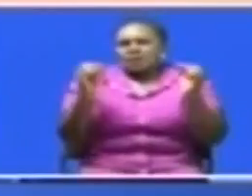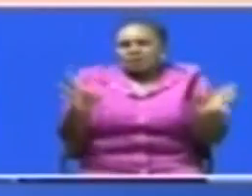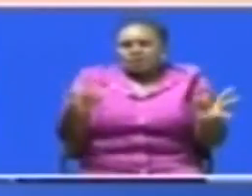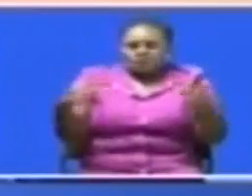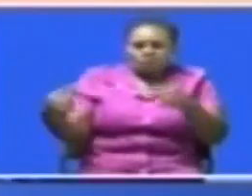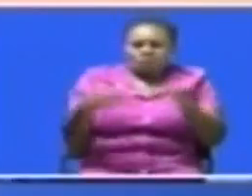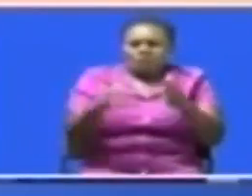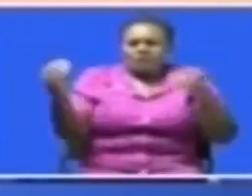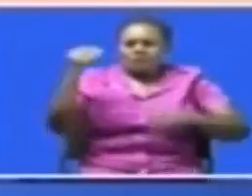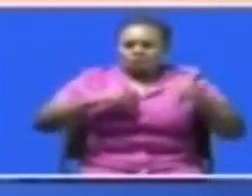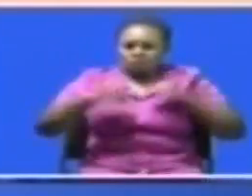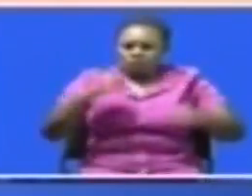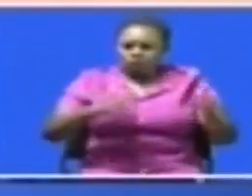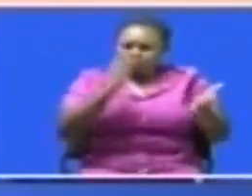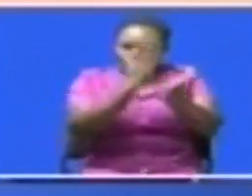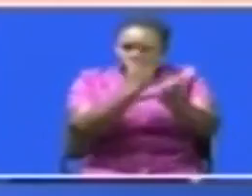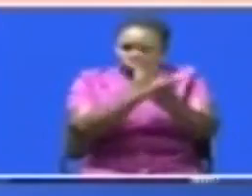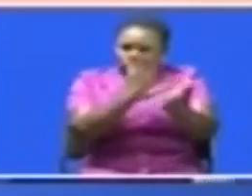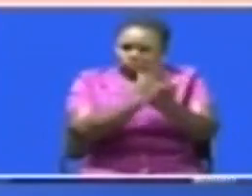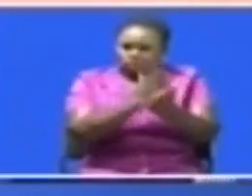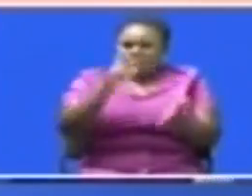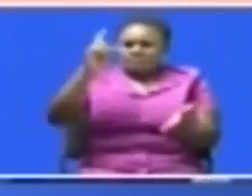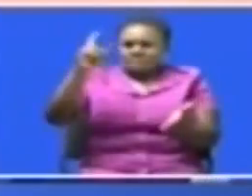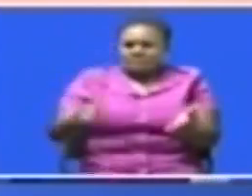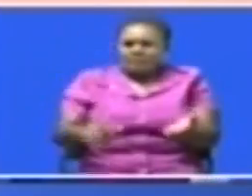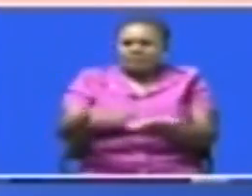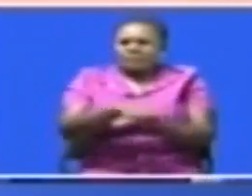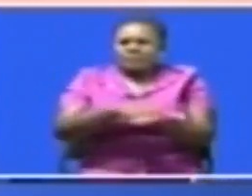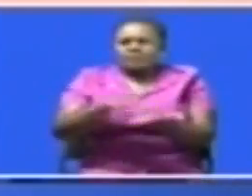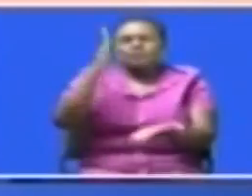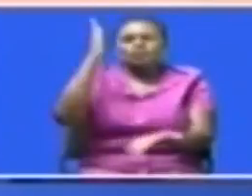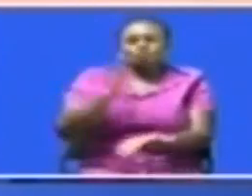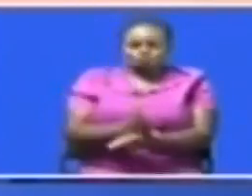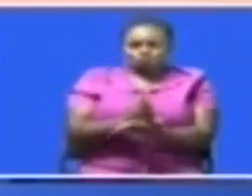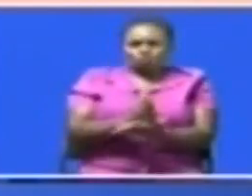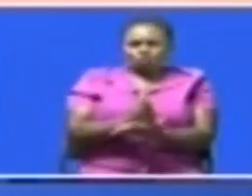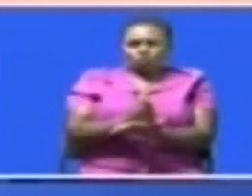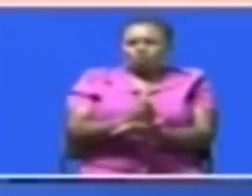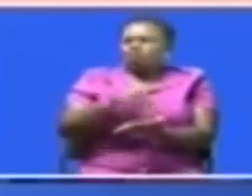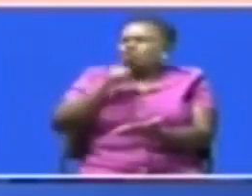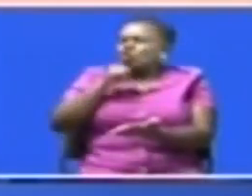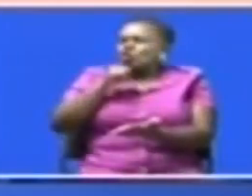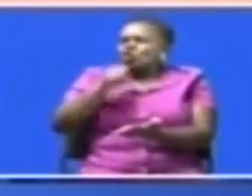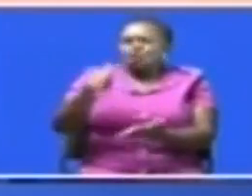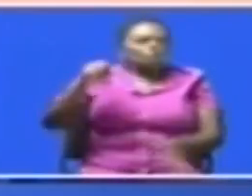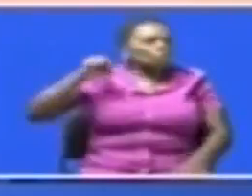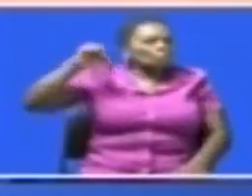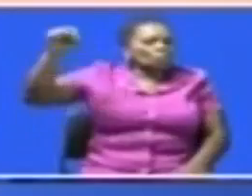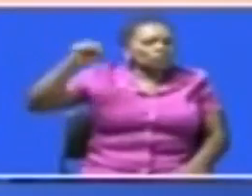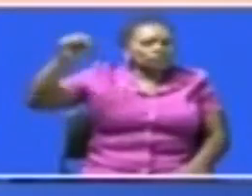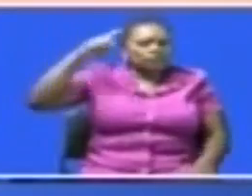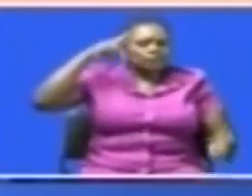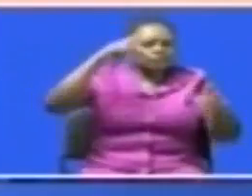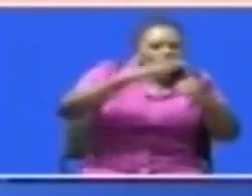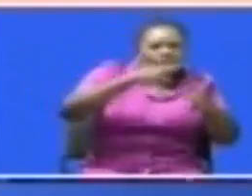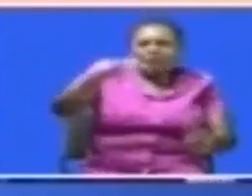fighting corruption, it must be on the basis of the truth. It must not be about politics of targeting